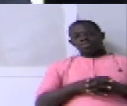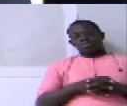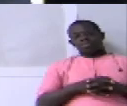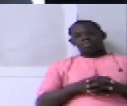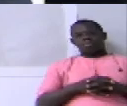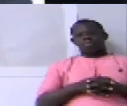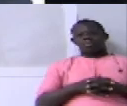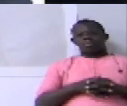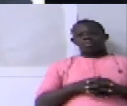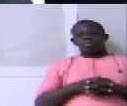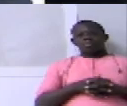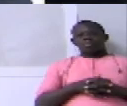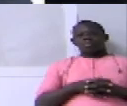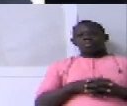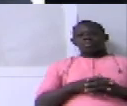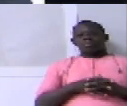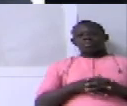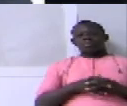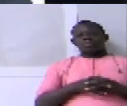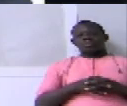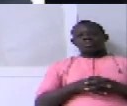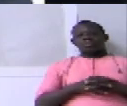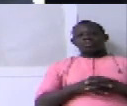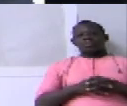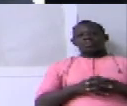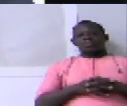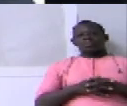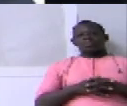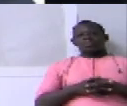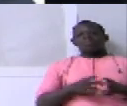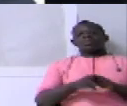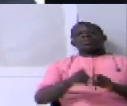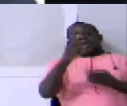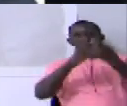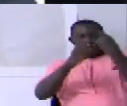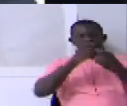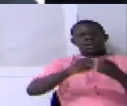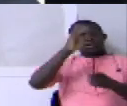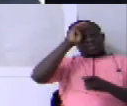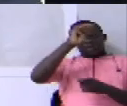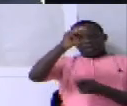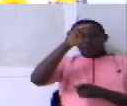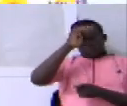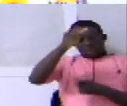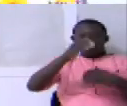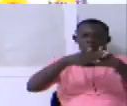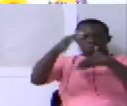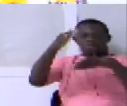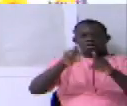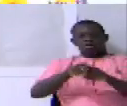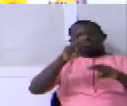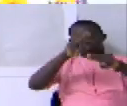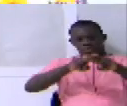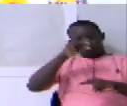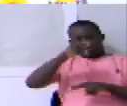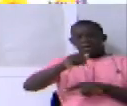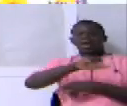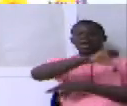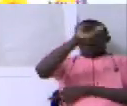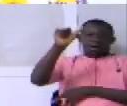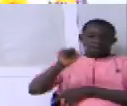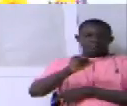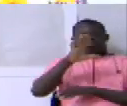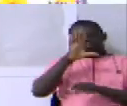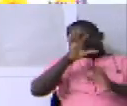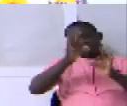men bondila kadi aber kala wala nyama. Again, thank you very much, Emma, for coming to testify. Kotake inumbara bake